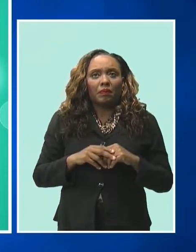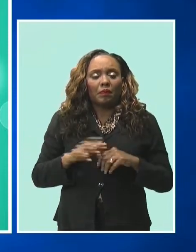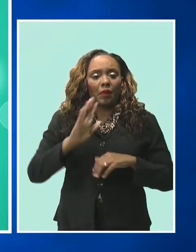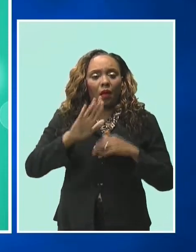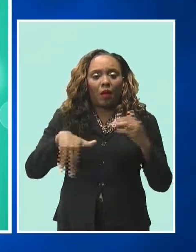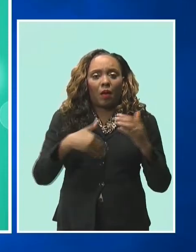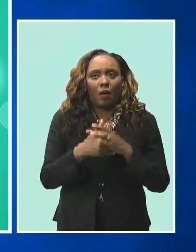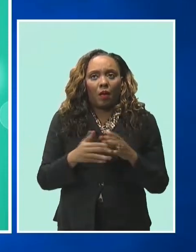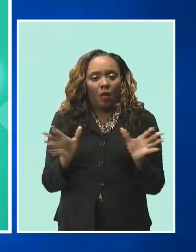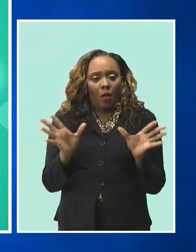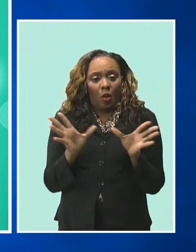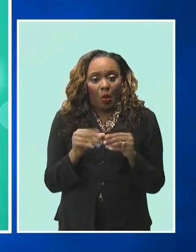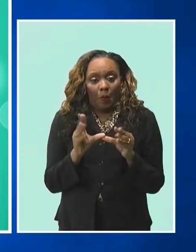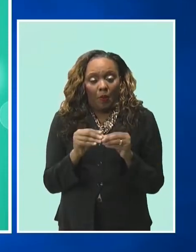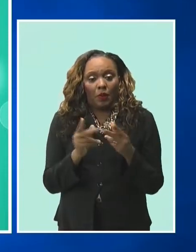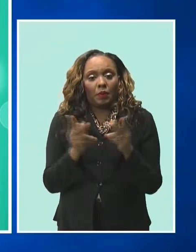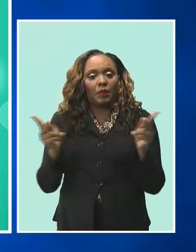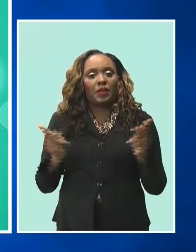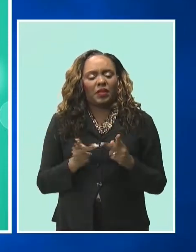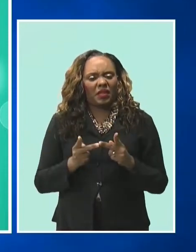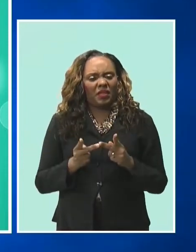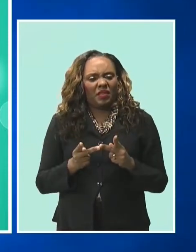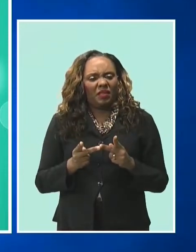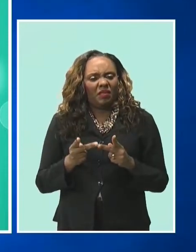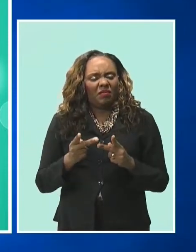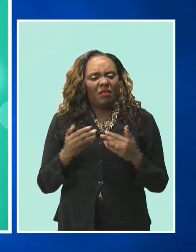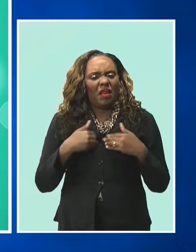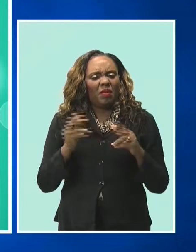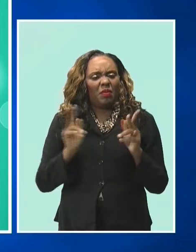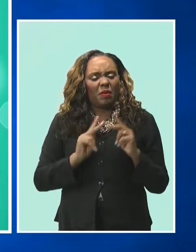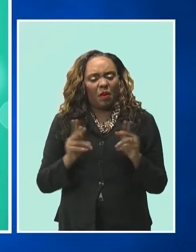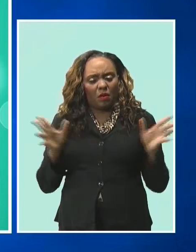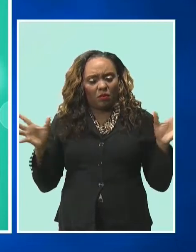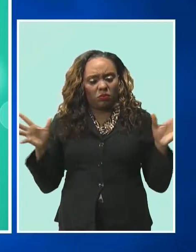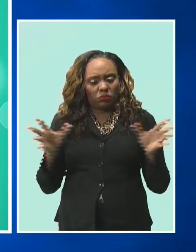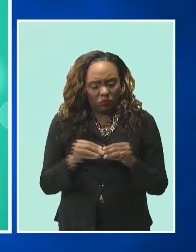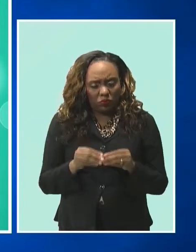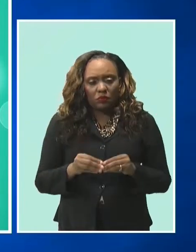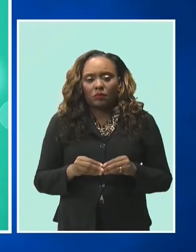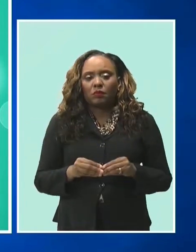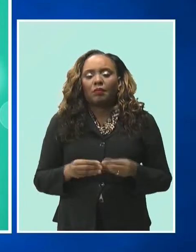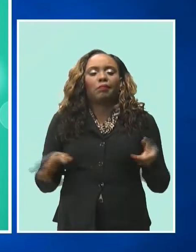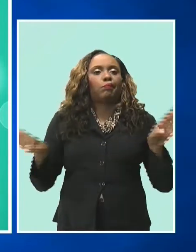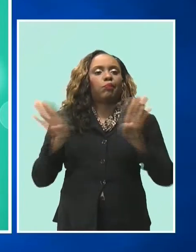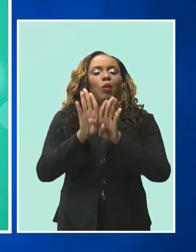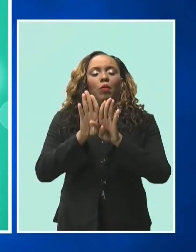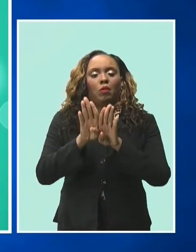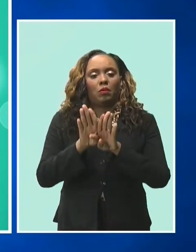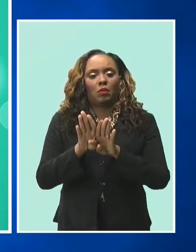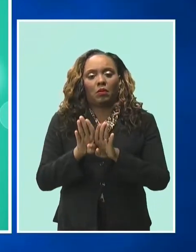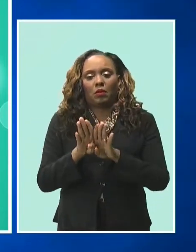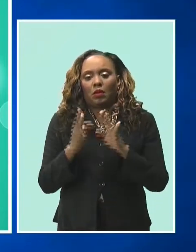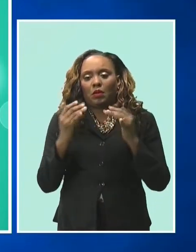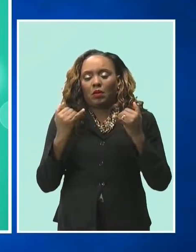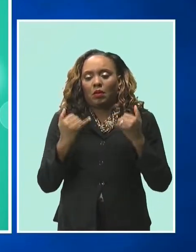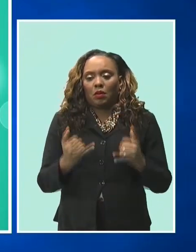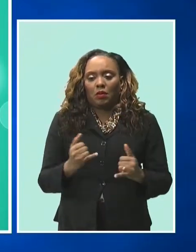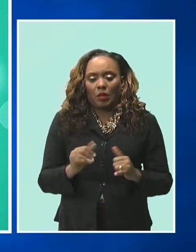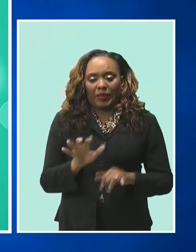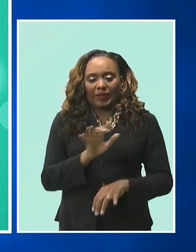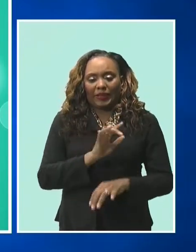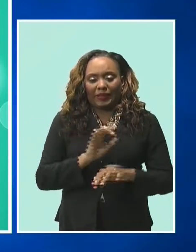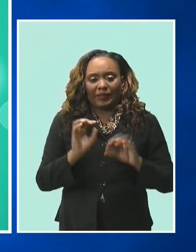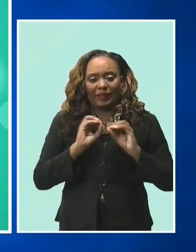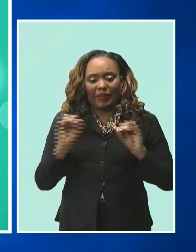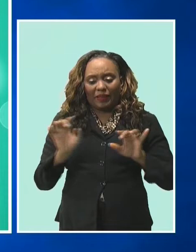meeting places where you can have groups and crowds were closed off. And so things now, it's like a desert here. People are expected